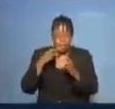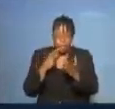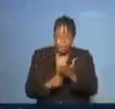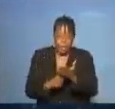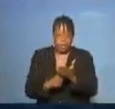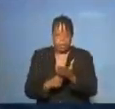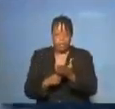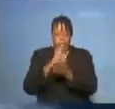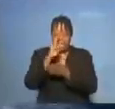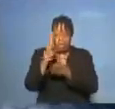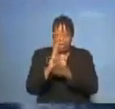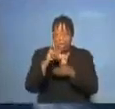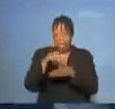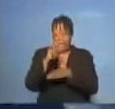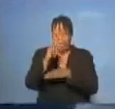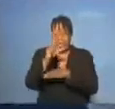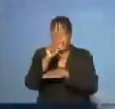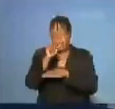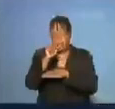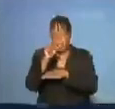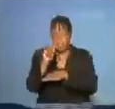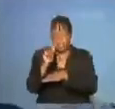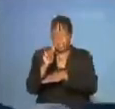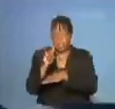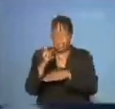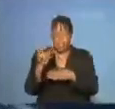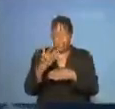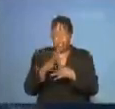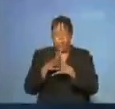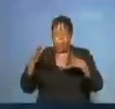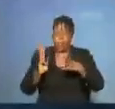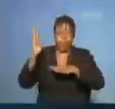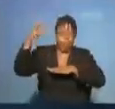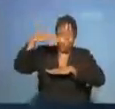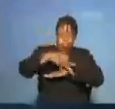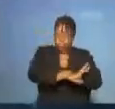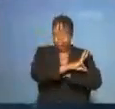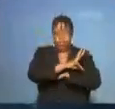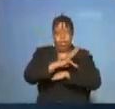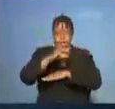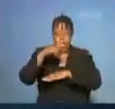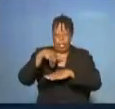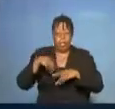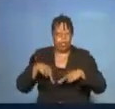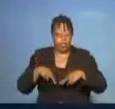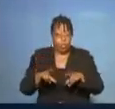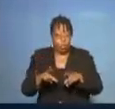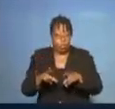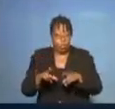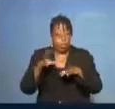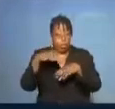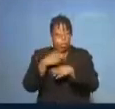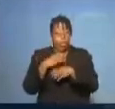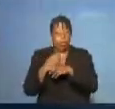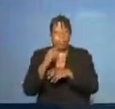that was filmed by the plaza by Saunders Beach, I mean, real big waves were coming over. I mean, a rogue wave could have actually